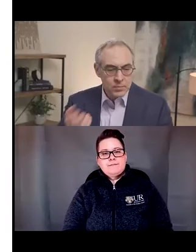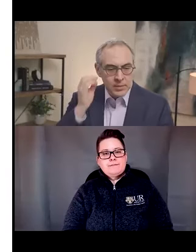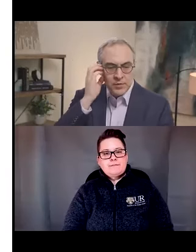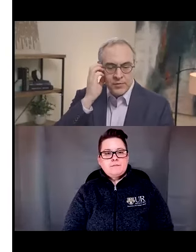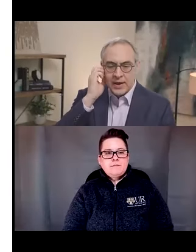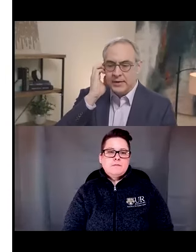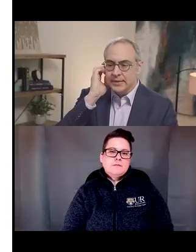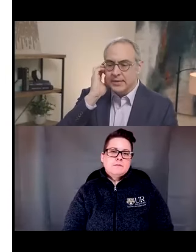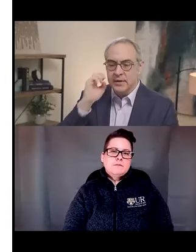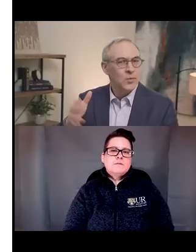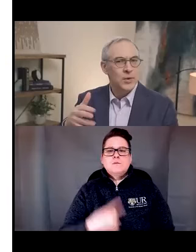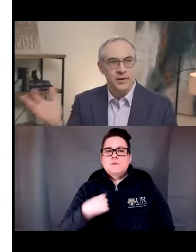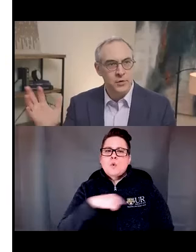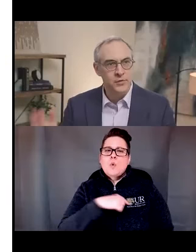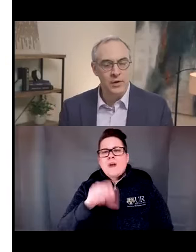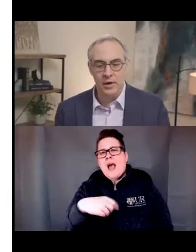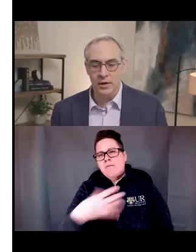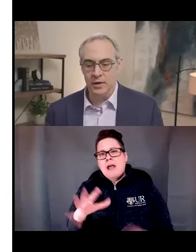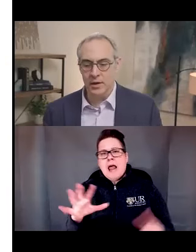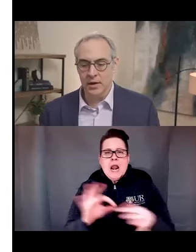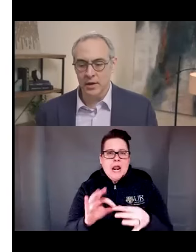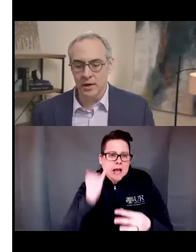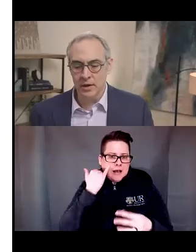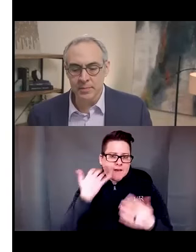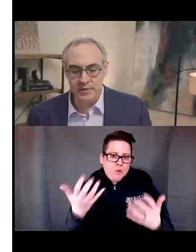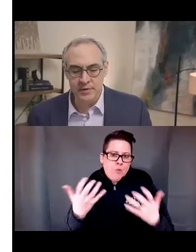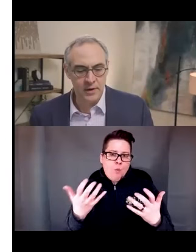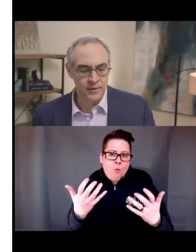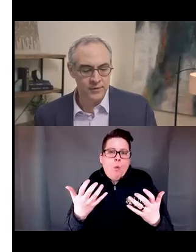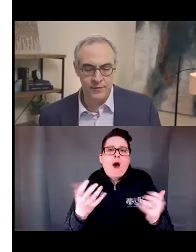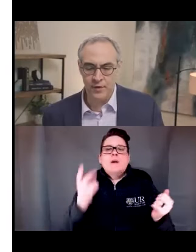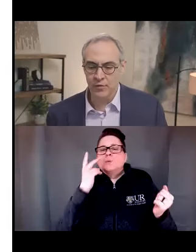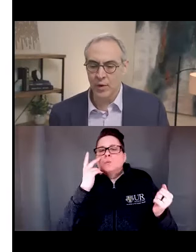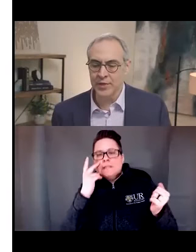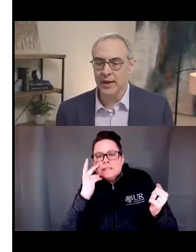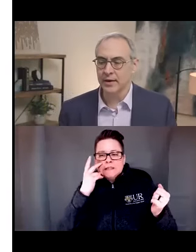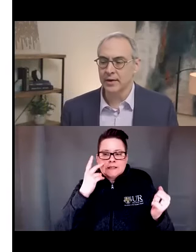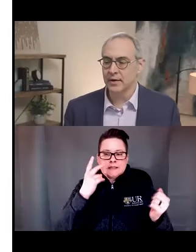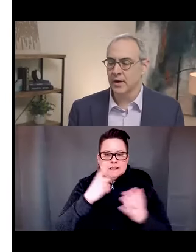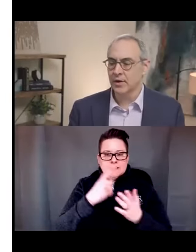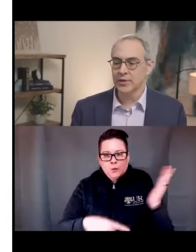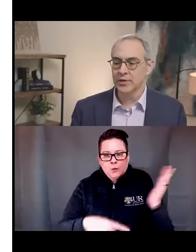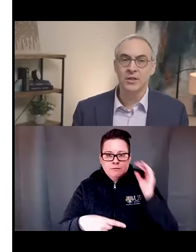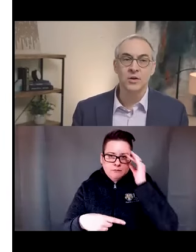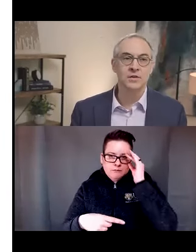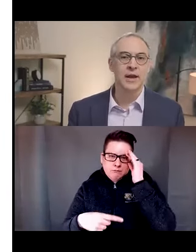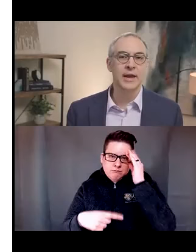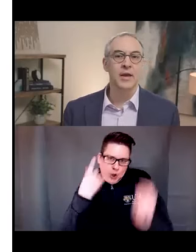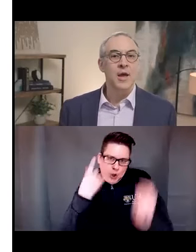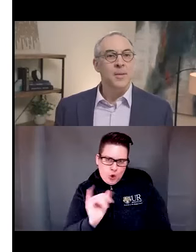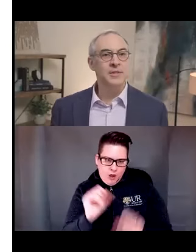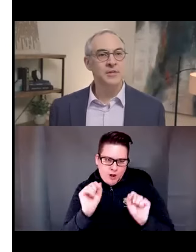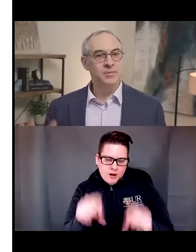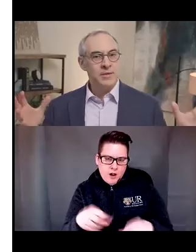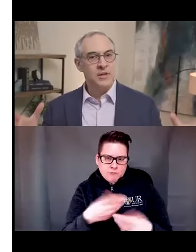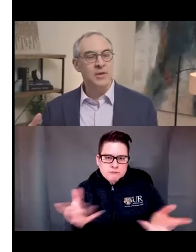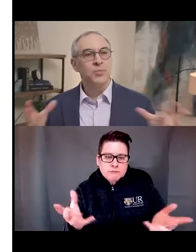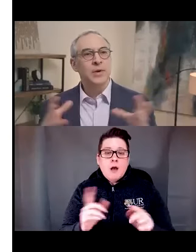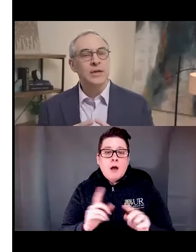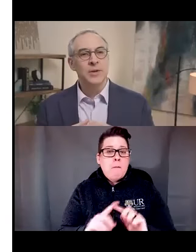we can provide links if you want to get sort of a glimpse of what that looks like. But